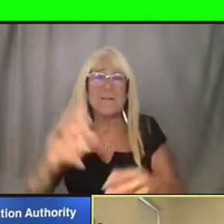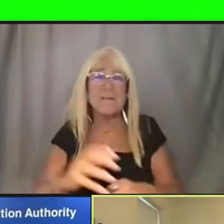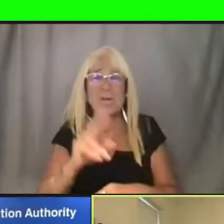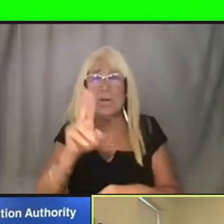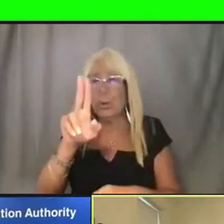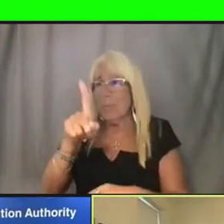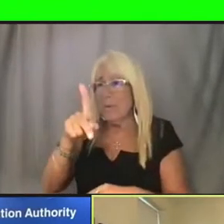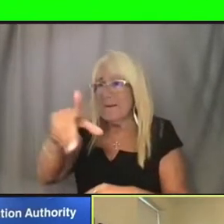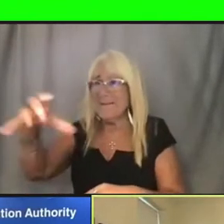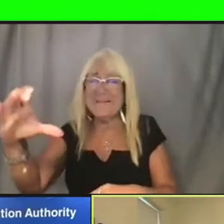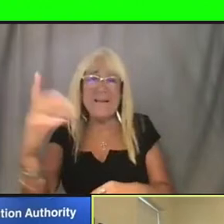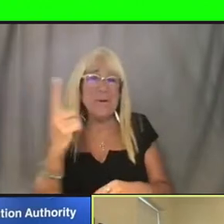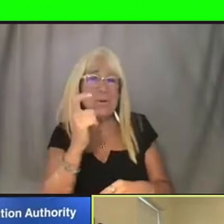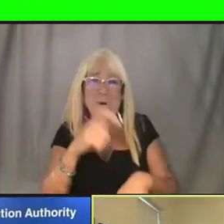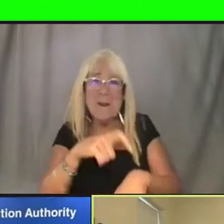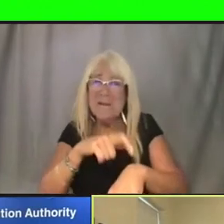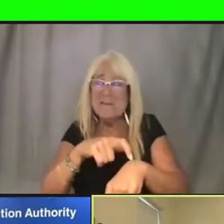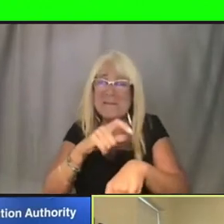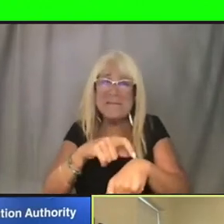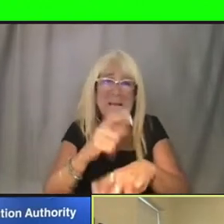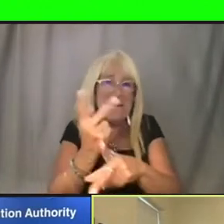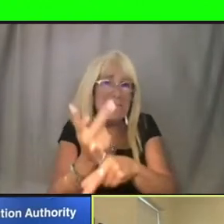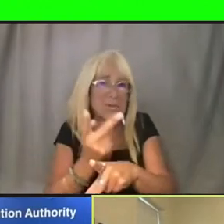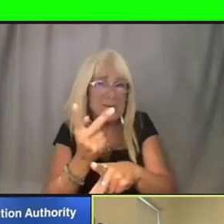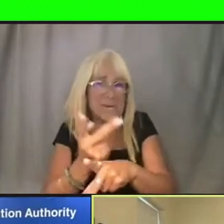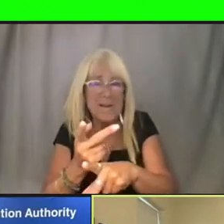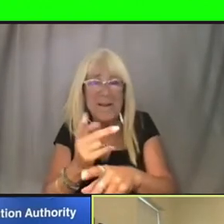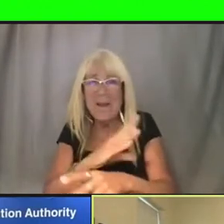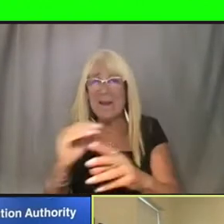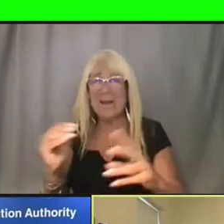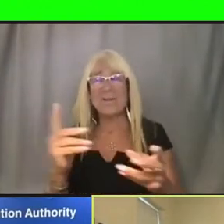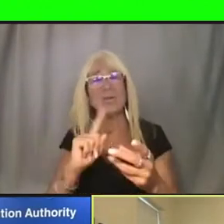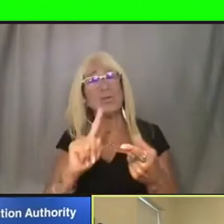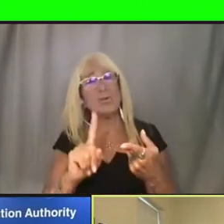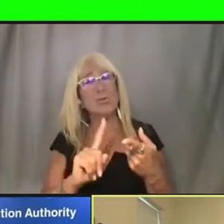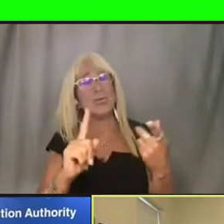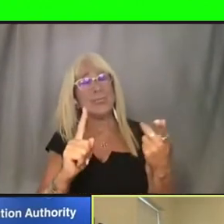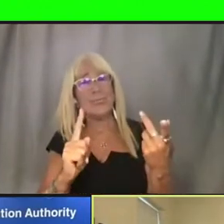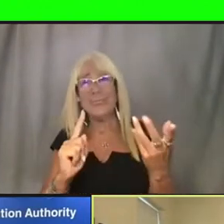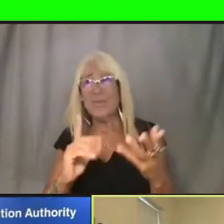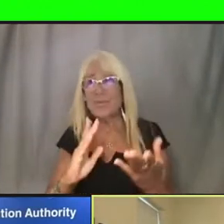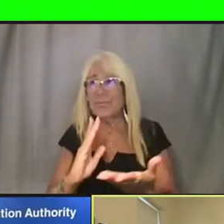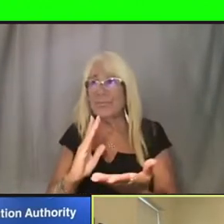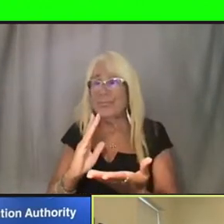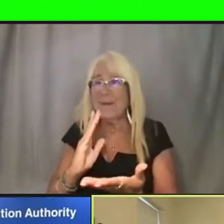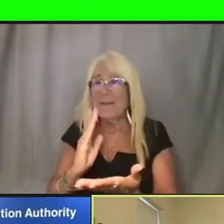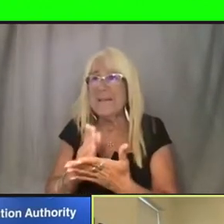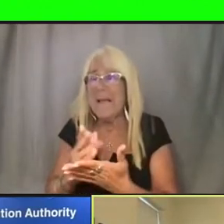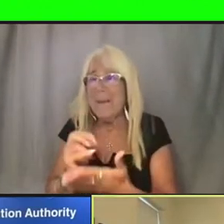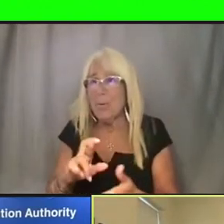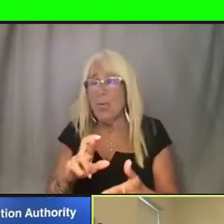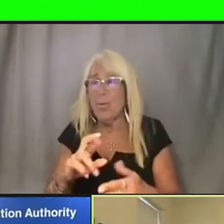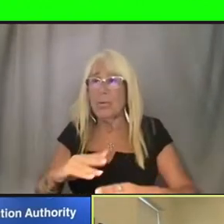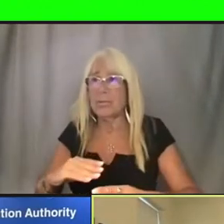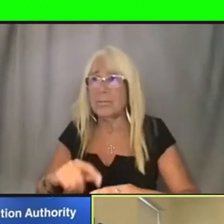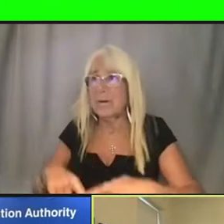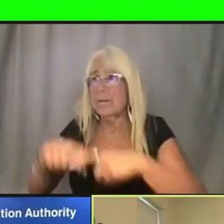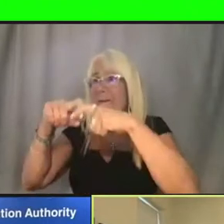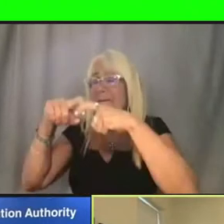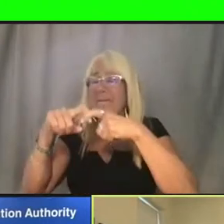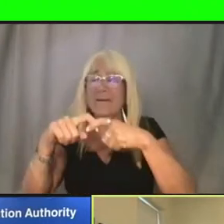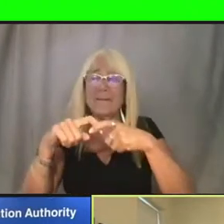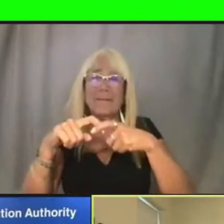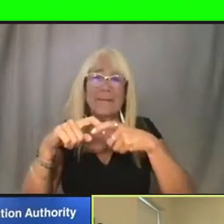are rapidly running out of time to take the steps necessary to avert climate catastrophe in New York City the transportation sector